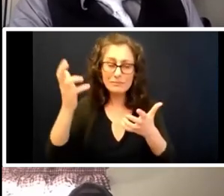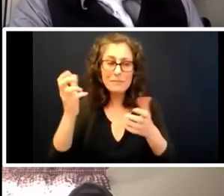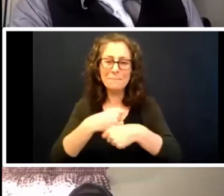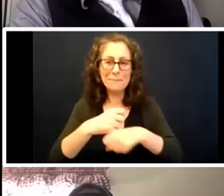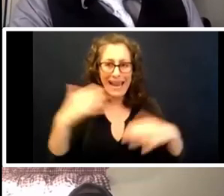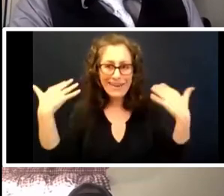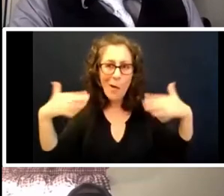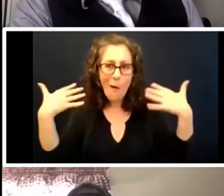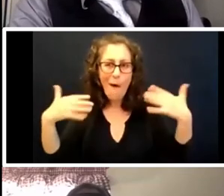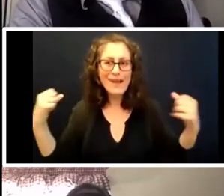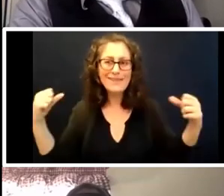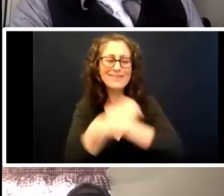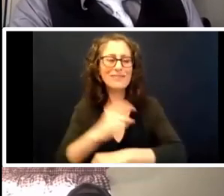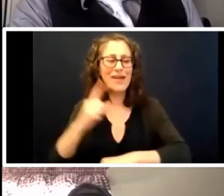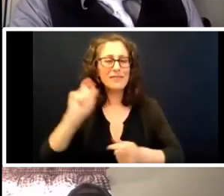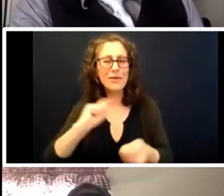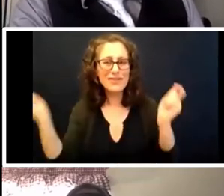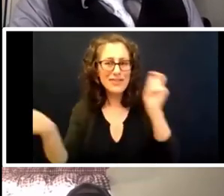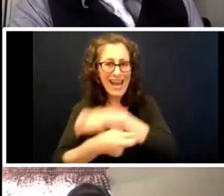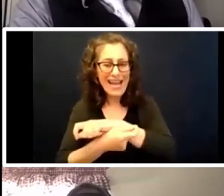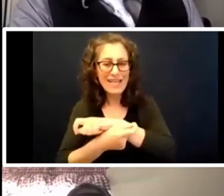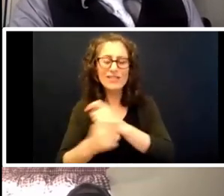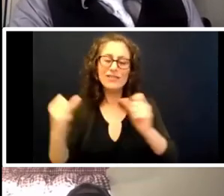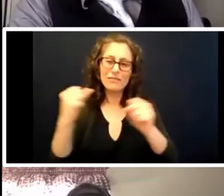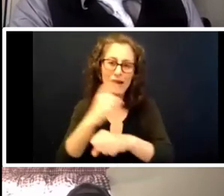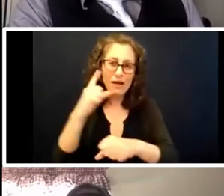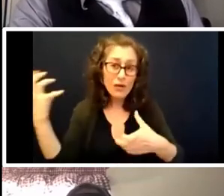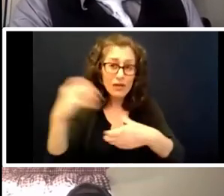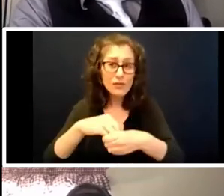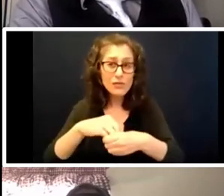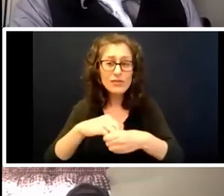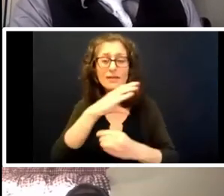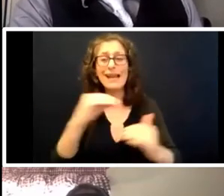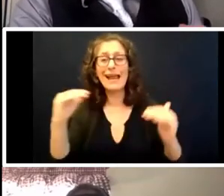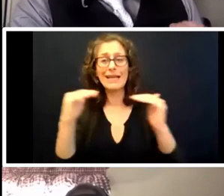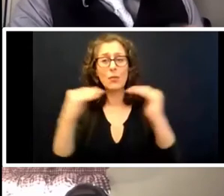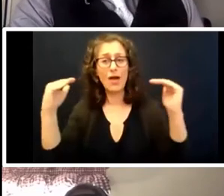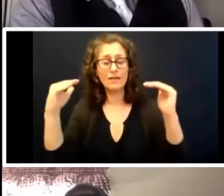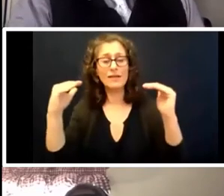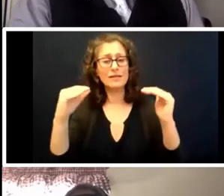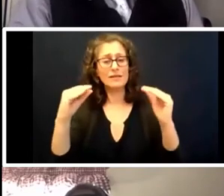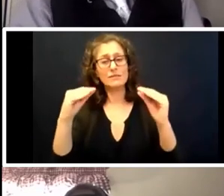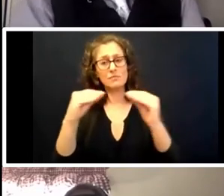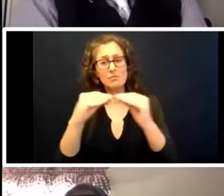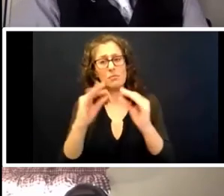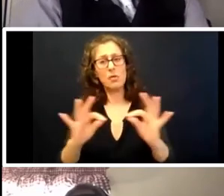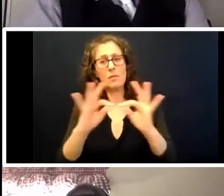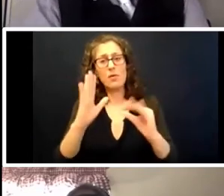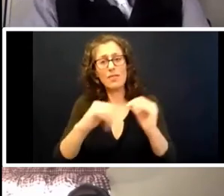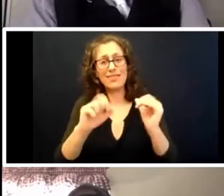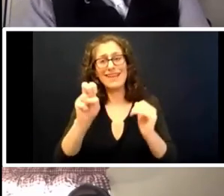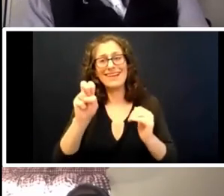fighting for change and more inclusion and equality is more important than ever. So I definitely